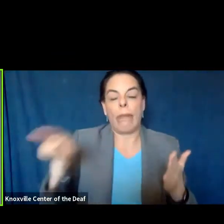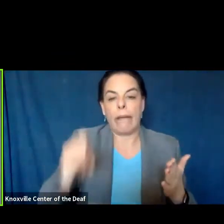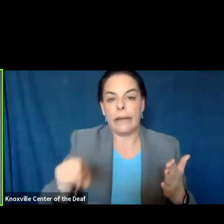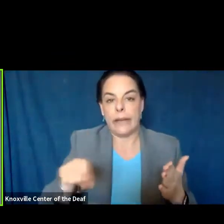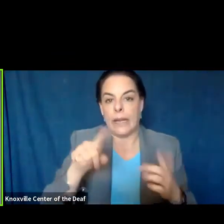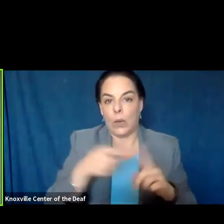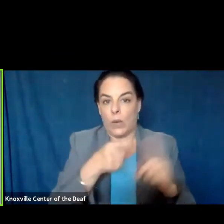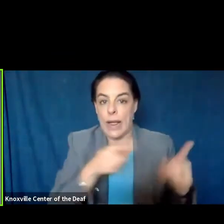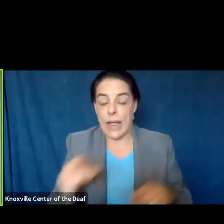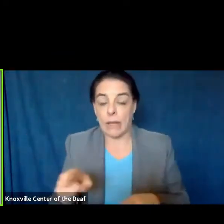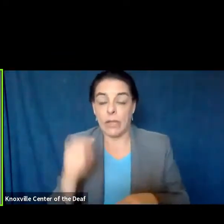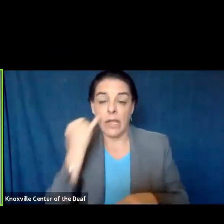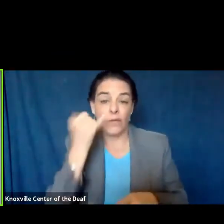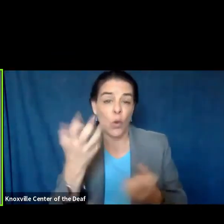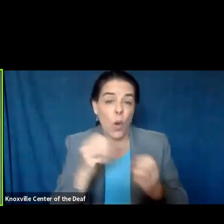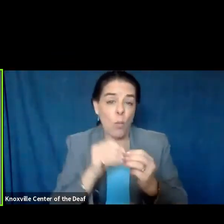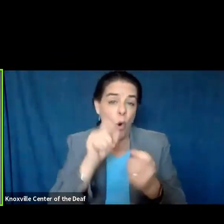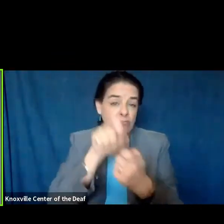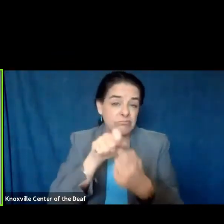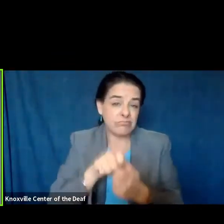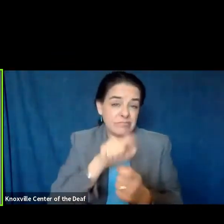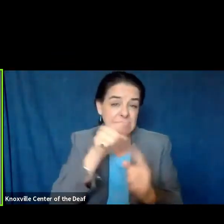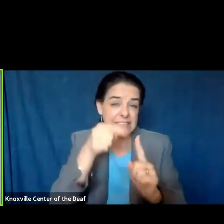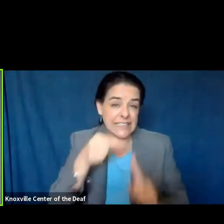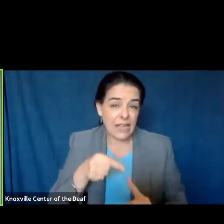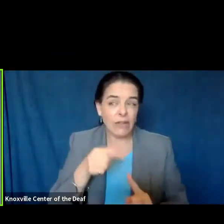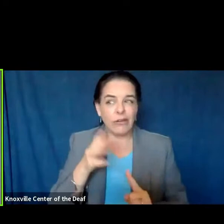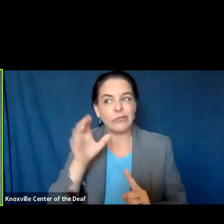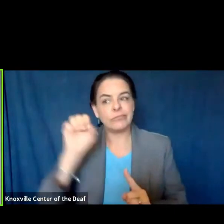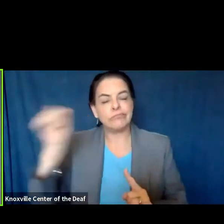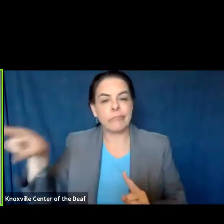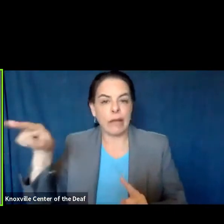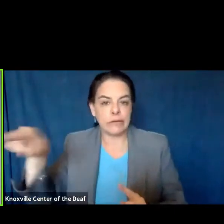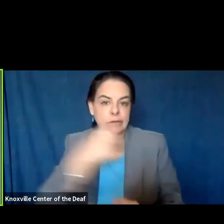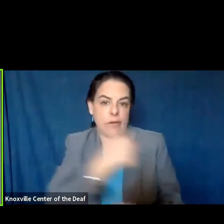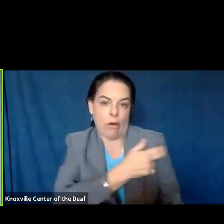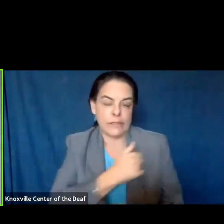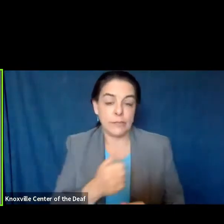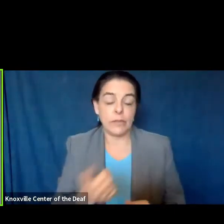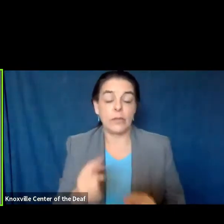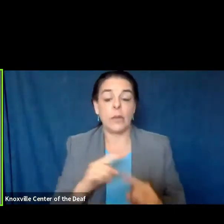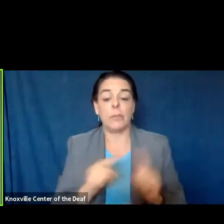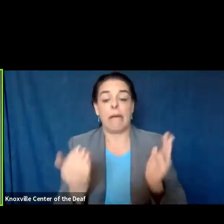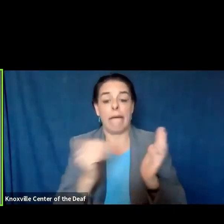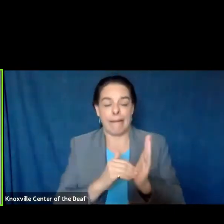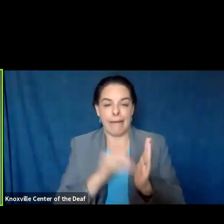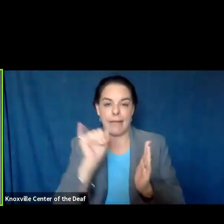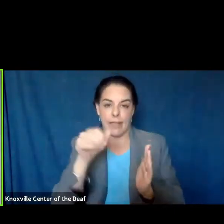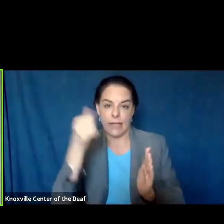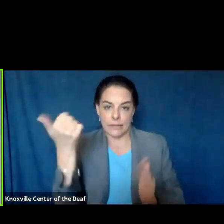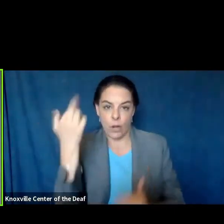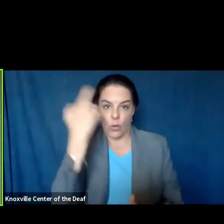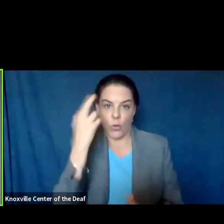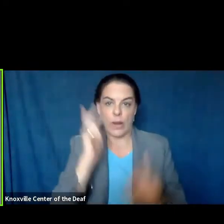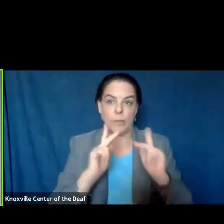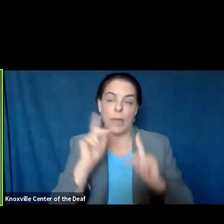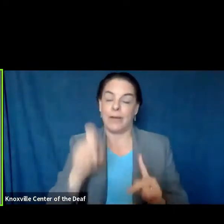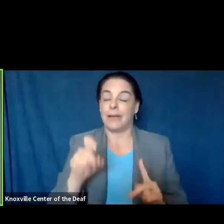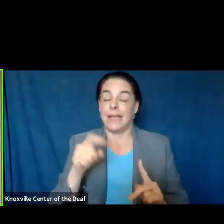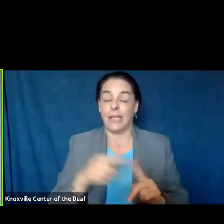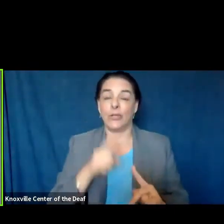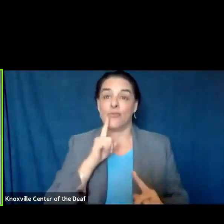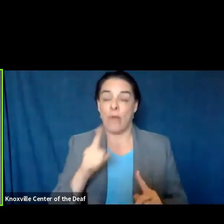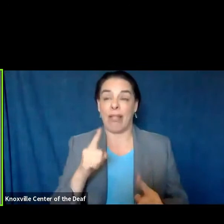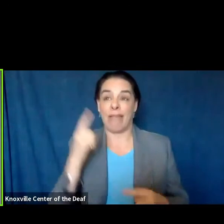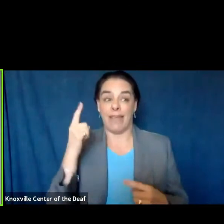so for more details, you can talk to them. But I think that, again, another reason that people should be taking this very seriously, though, and trying